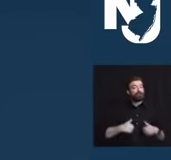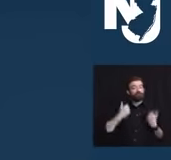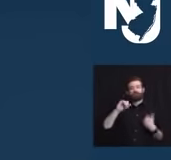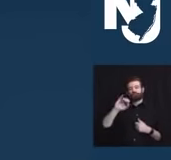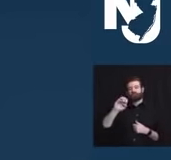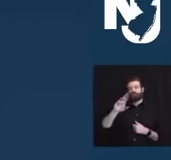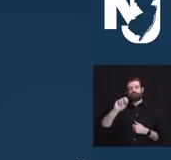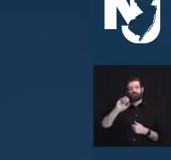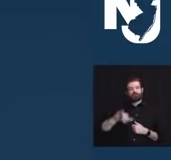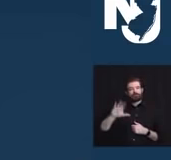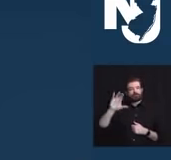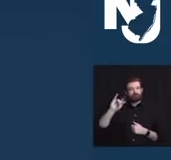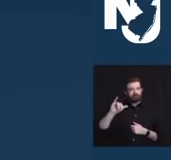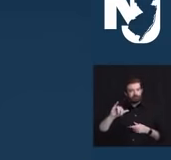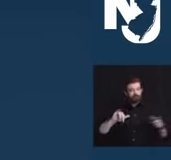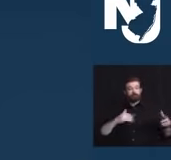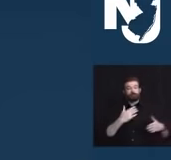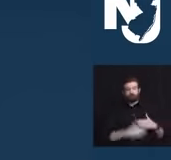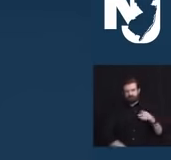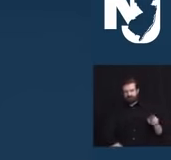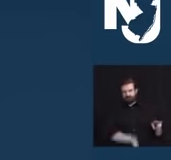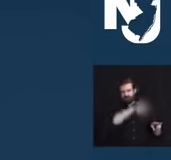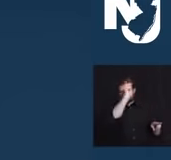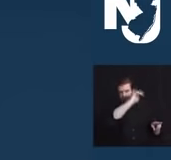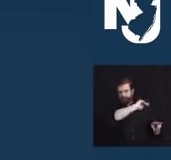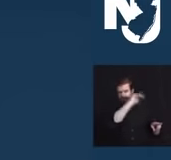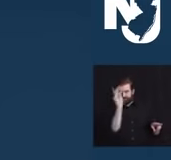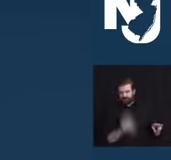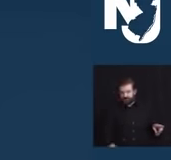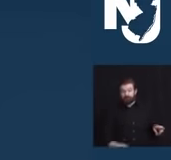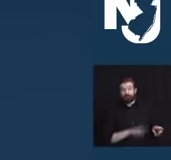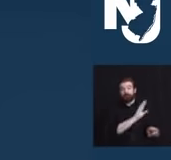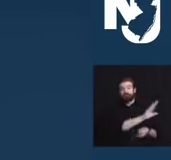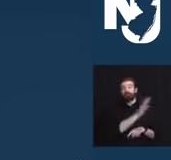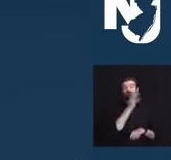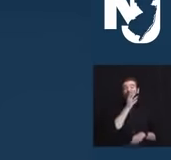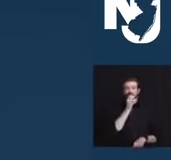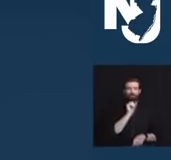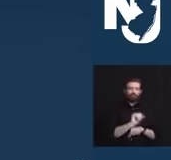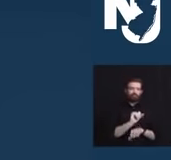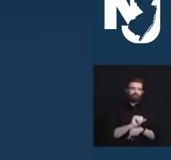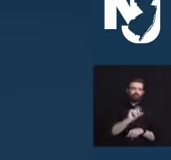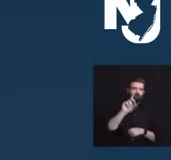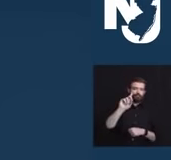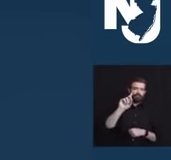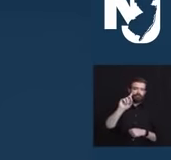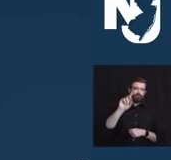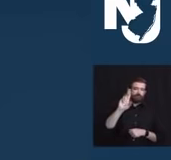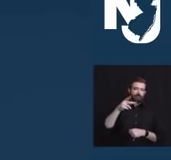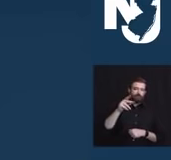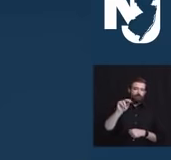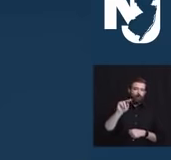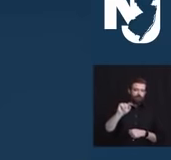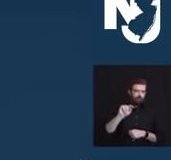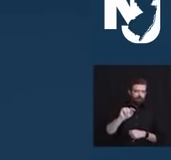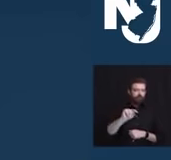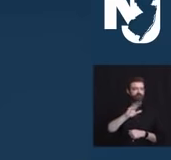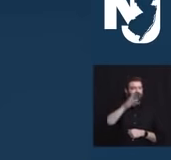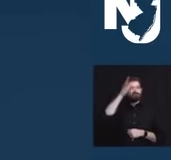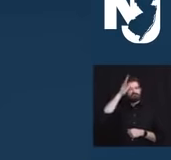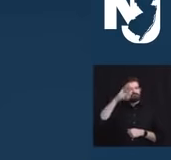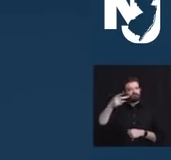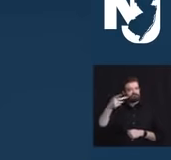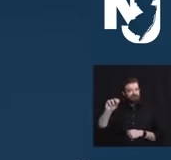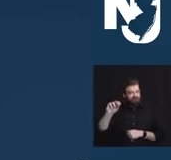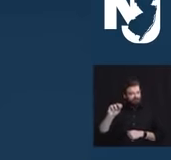the son of a mother who worked in sales at DuPont and a father who was a postal carrier, Jeremiah showed numerous talents at an